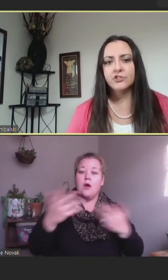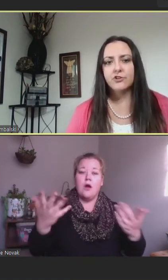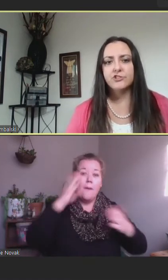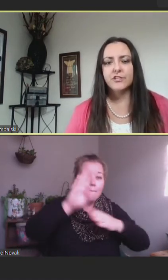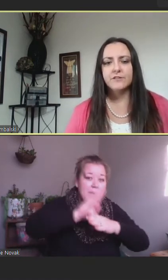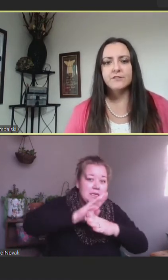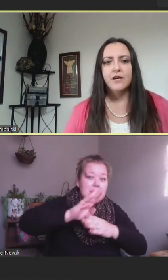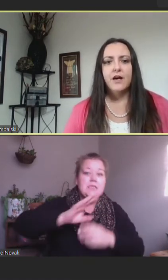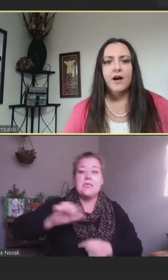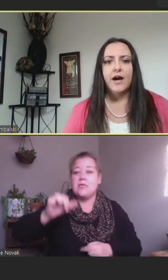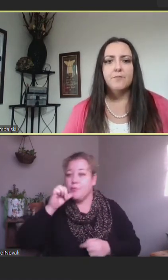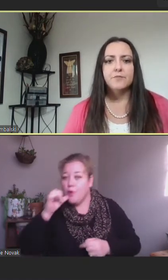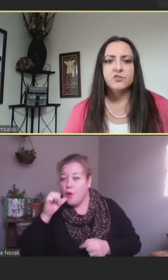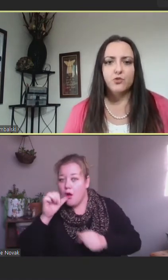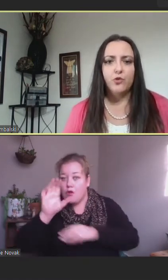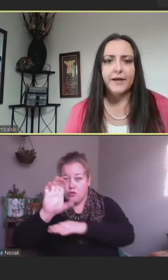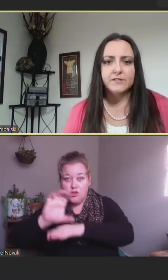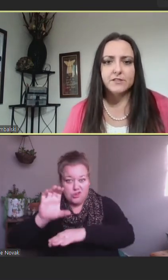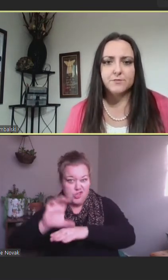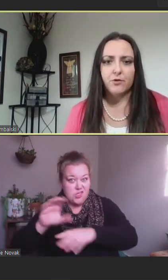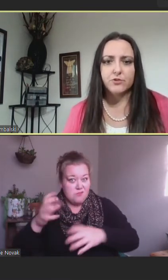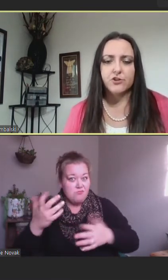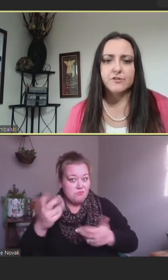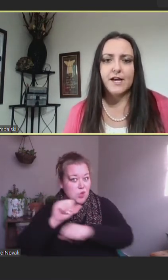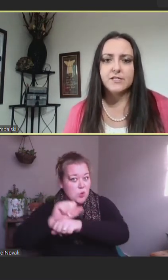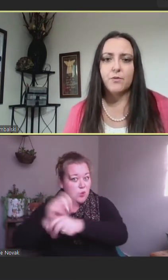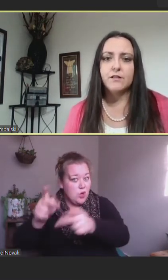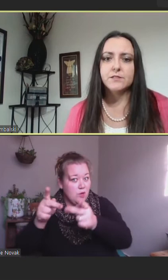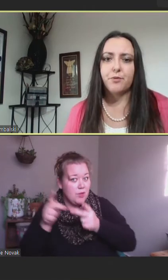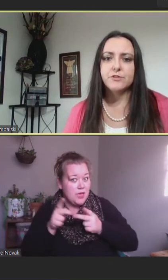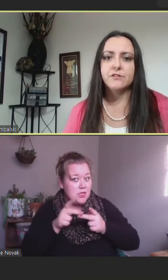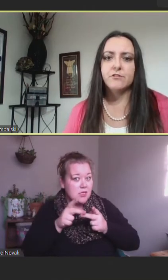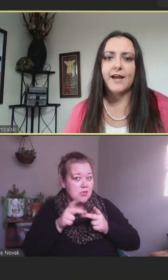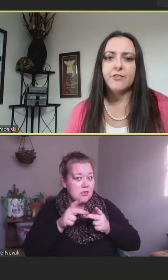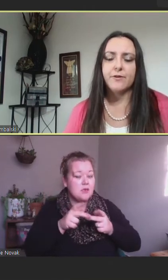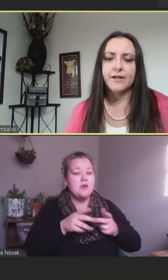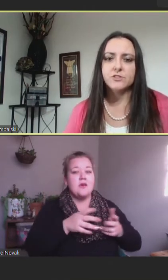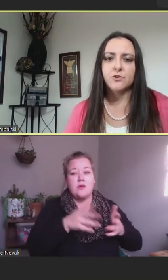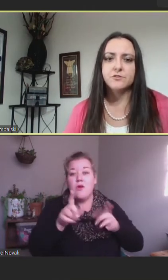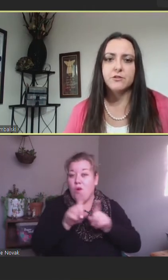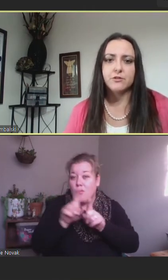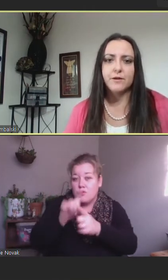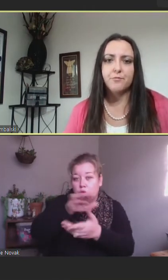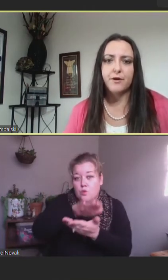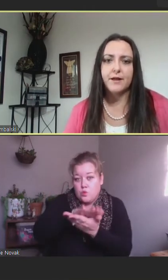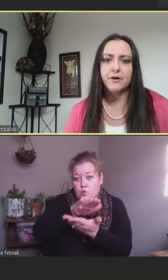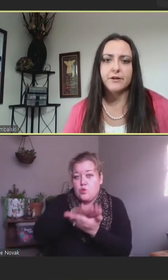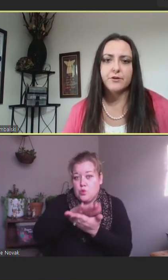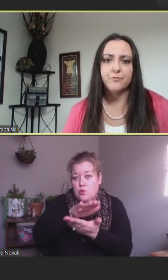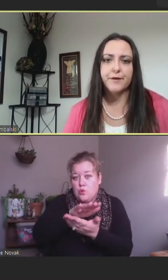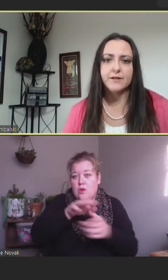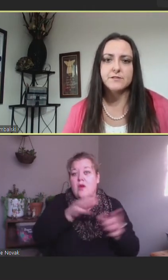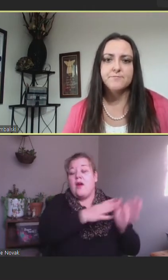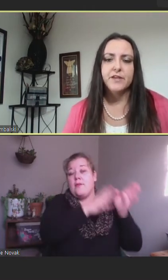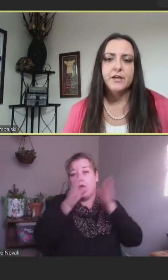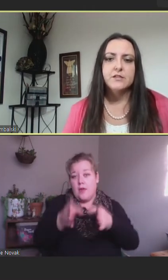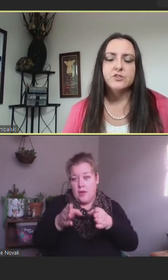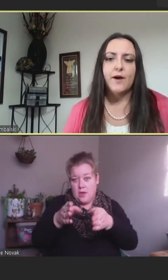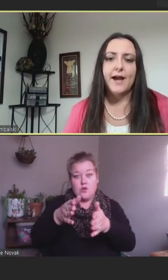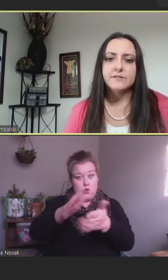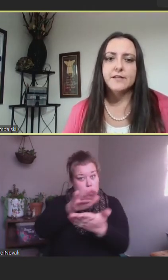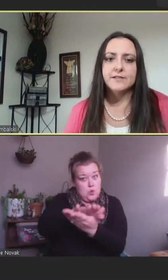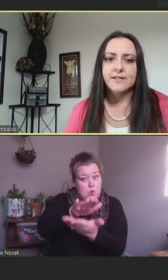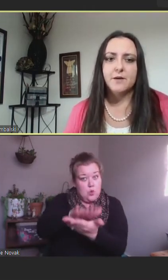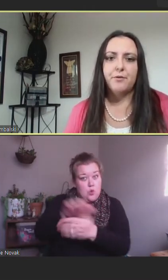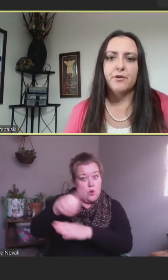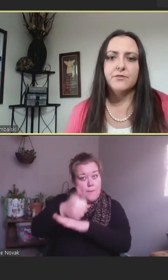and churches, school-based exposures, as well as personal gatherings. Those are the three primary groupings. So